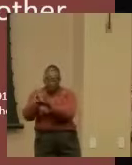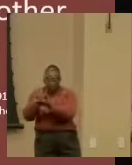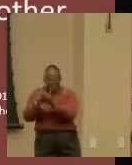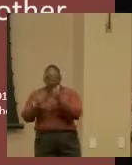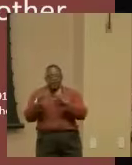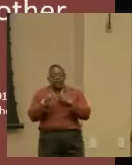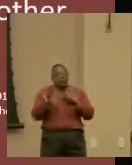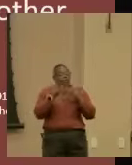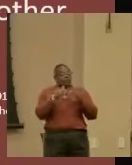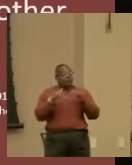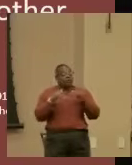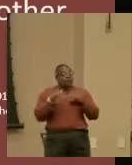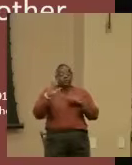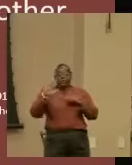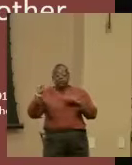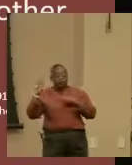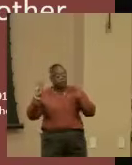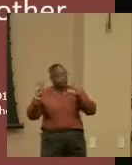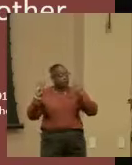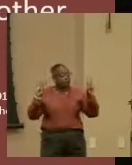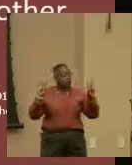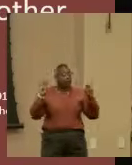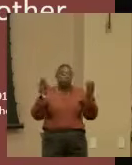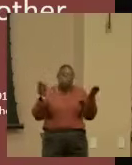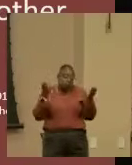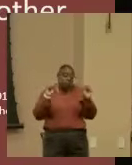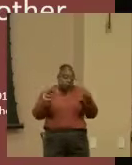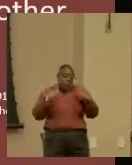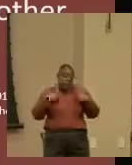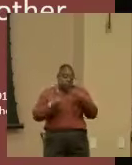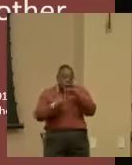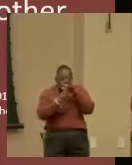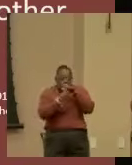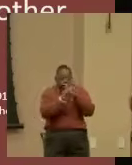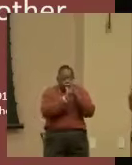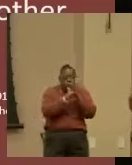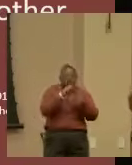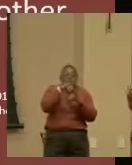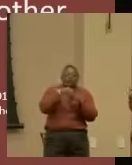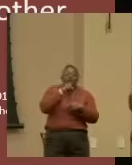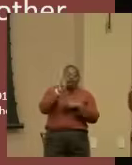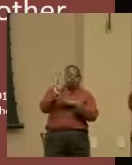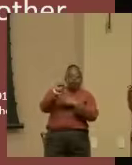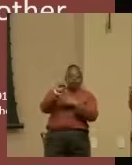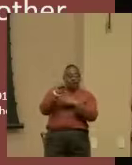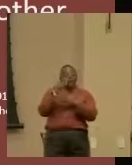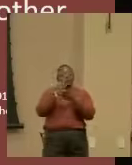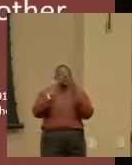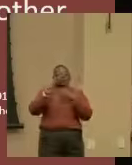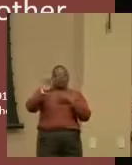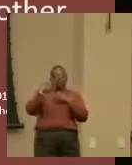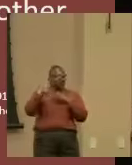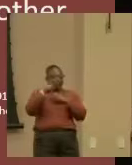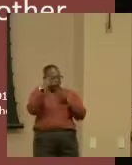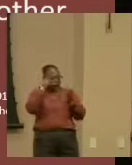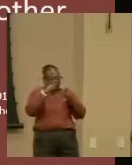it's 54 or 52, it's not unreasonable to have symptoms in your 40s. I think most of my patients who are in their 40s would agree with